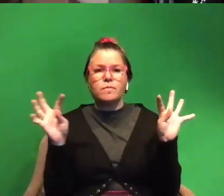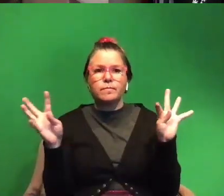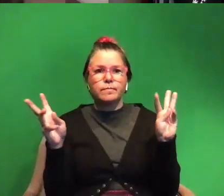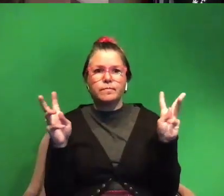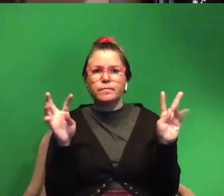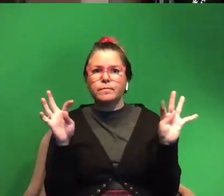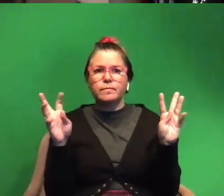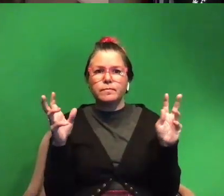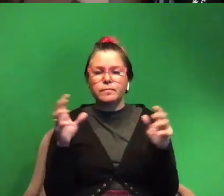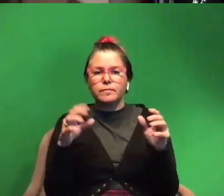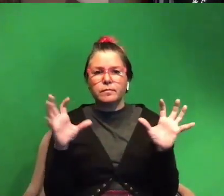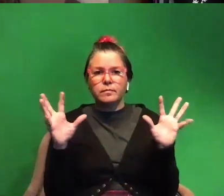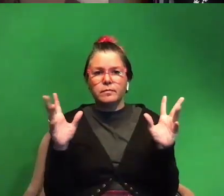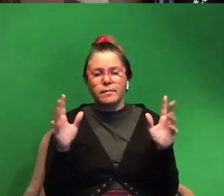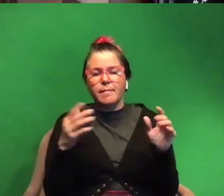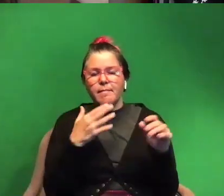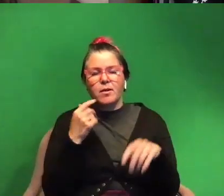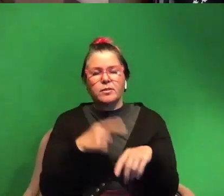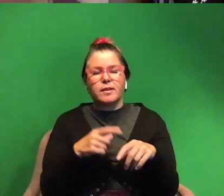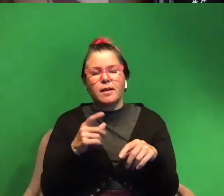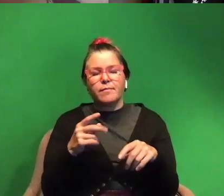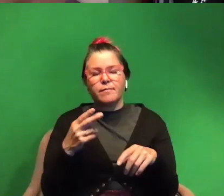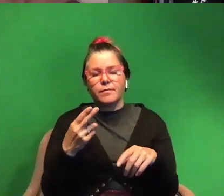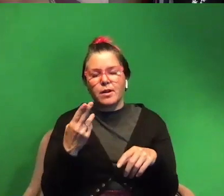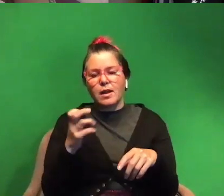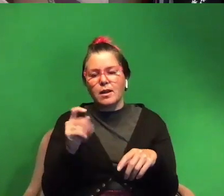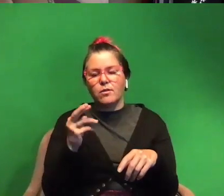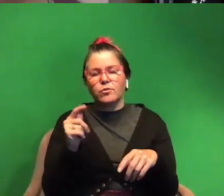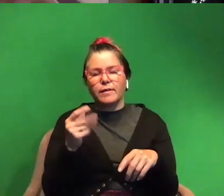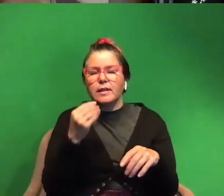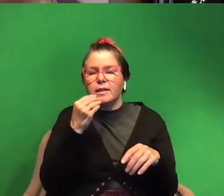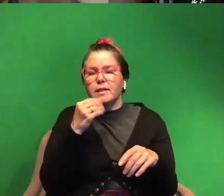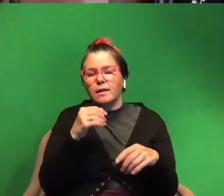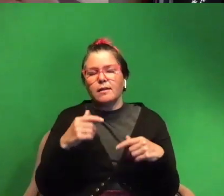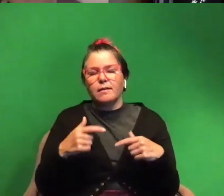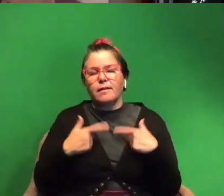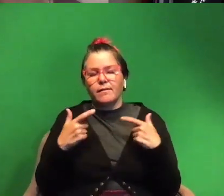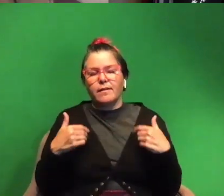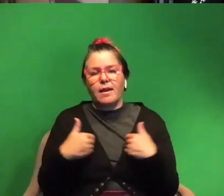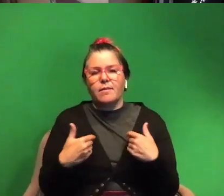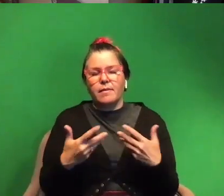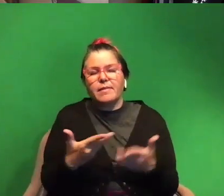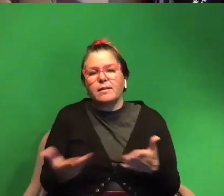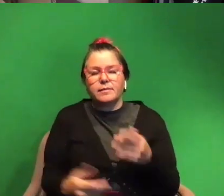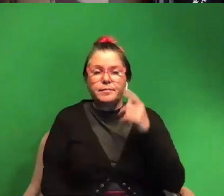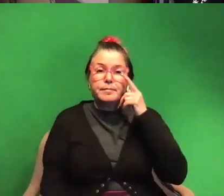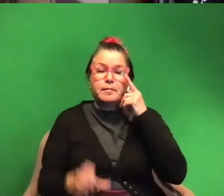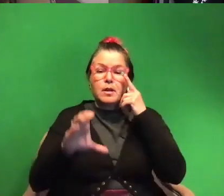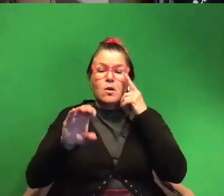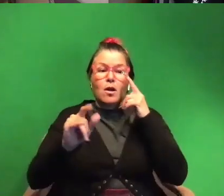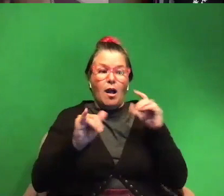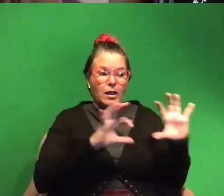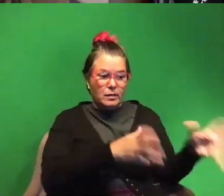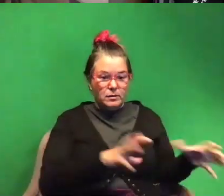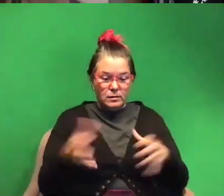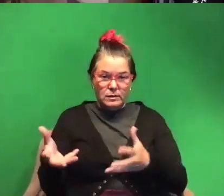because it's better time for heterotrophy at that point. If you're thinking about colonies interacting with each other, there is a variety